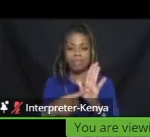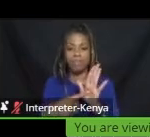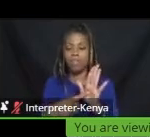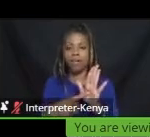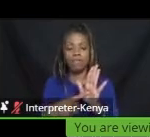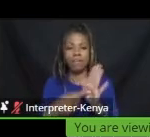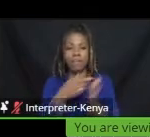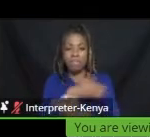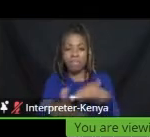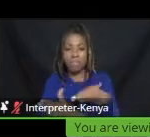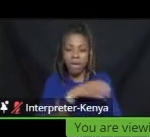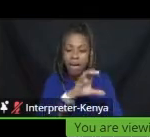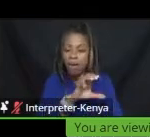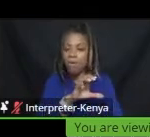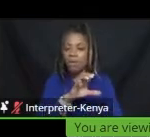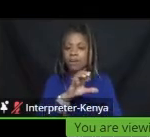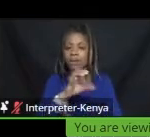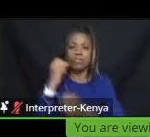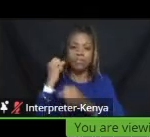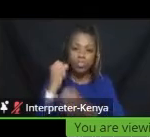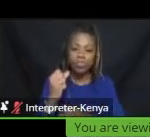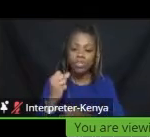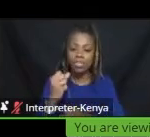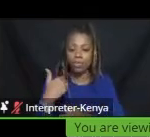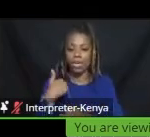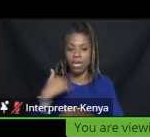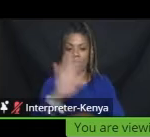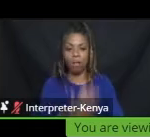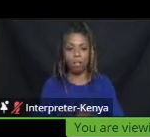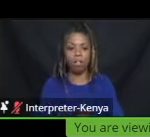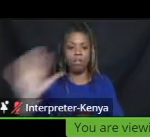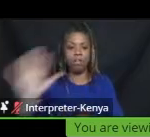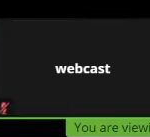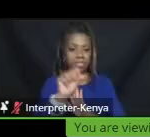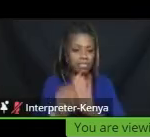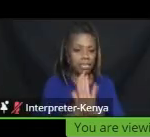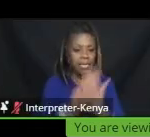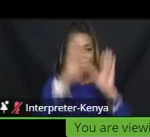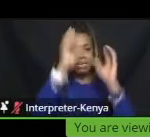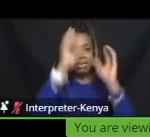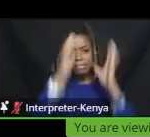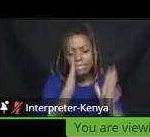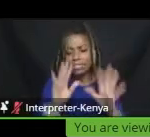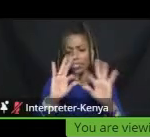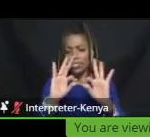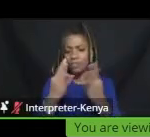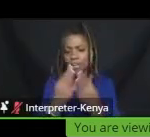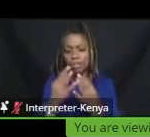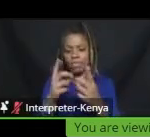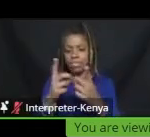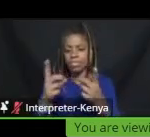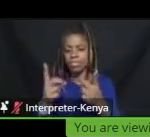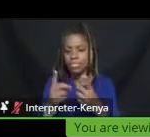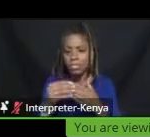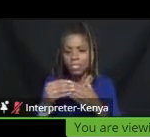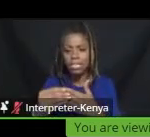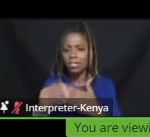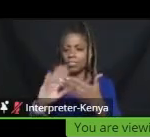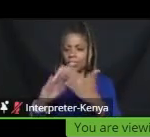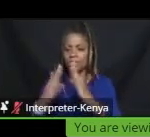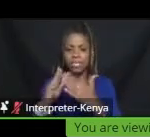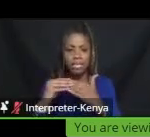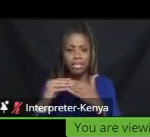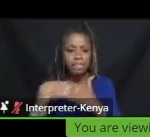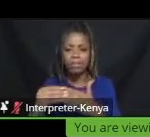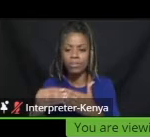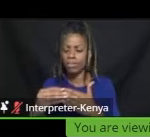diverse perspectives from the state. We've got students, families, teachers, school leaders, district leaders, community leaders, all listening and